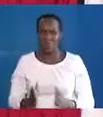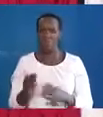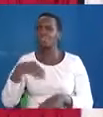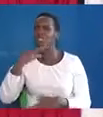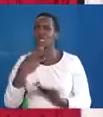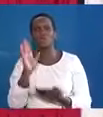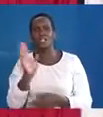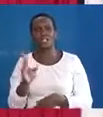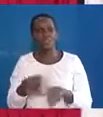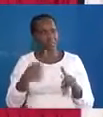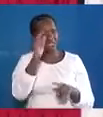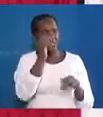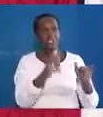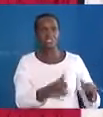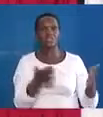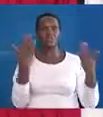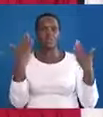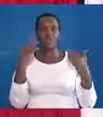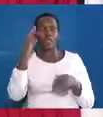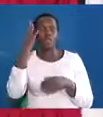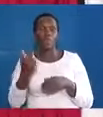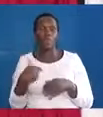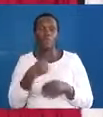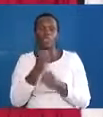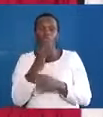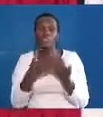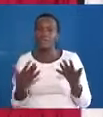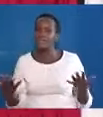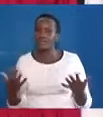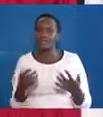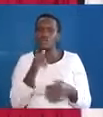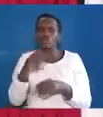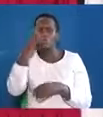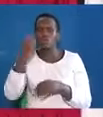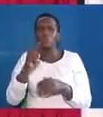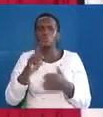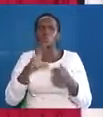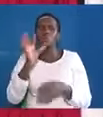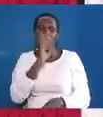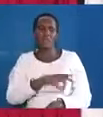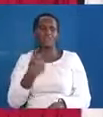And that is why we do some of the things that we do. Not for what we gain today,